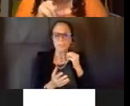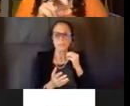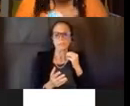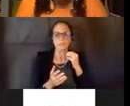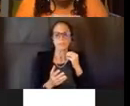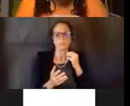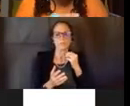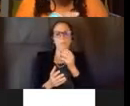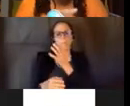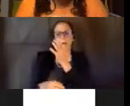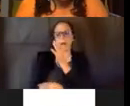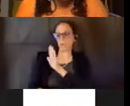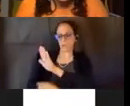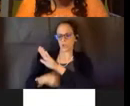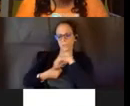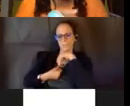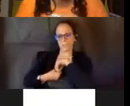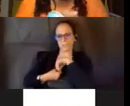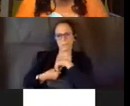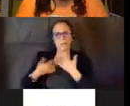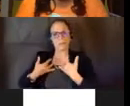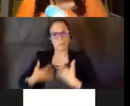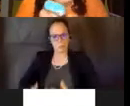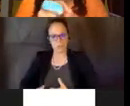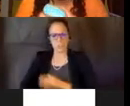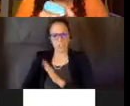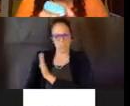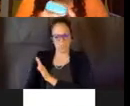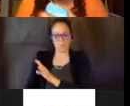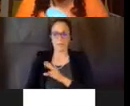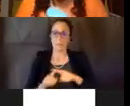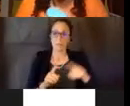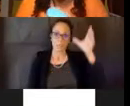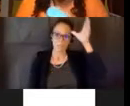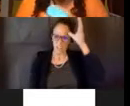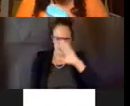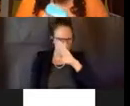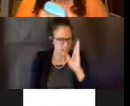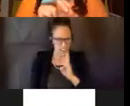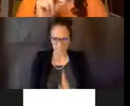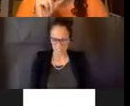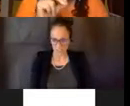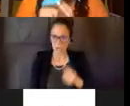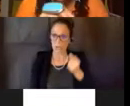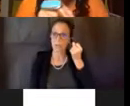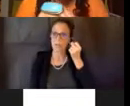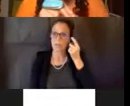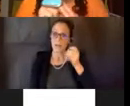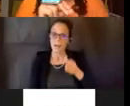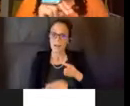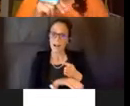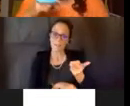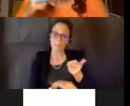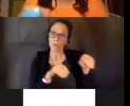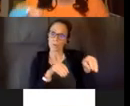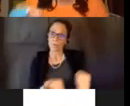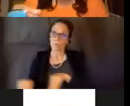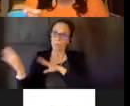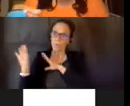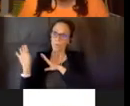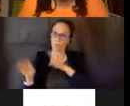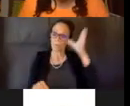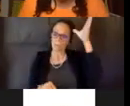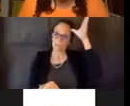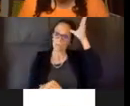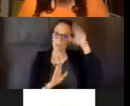but my father doesn't, and he really did. And he talked about missing the land. And both of them were talking about how they had no land